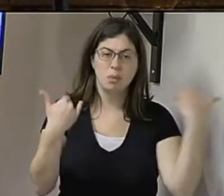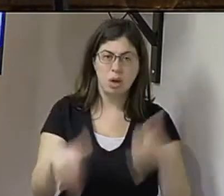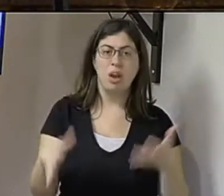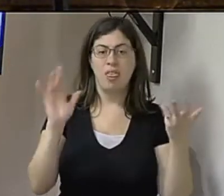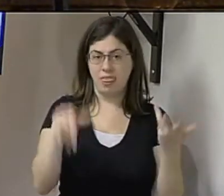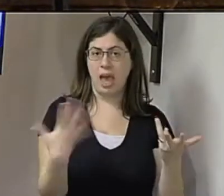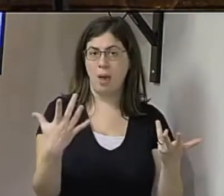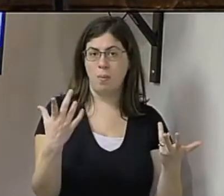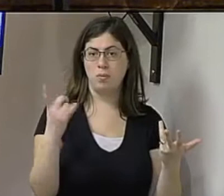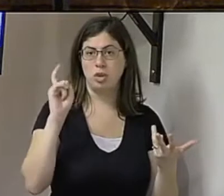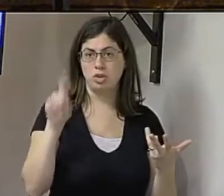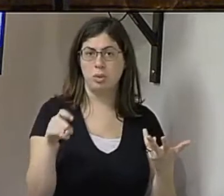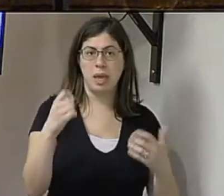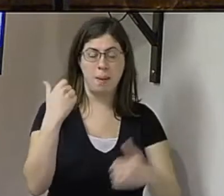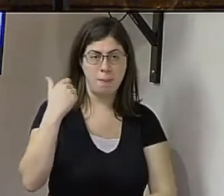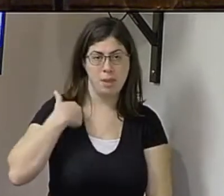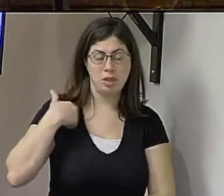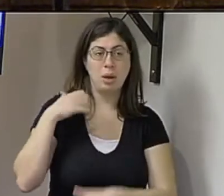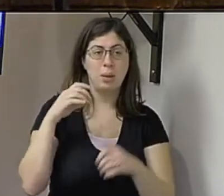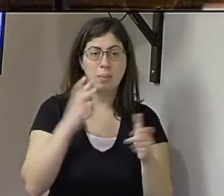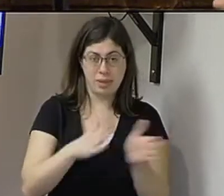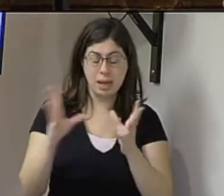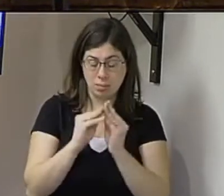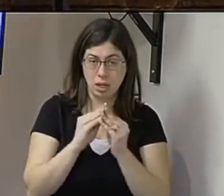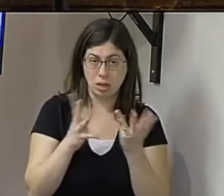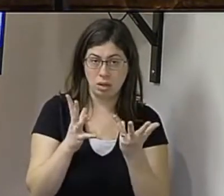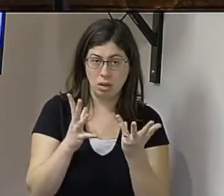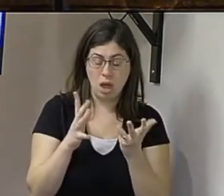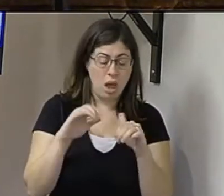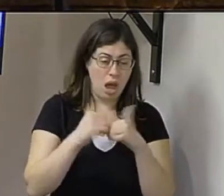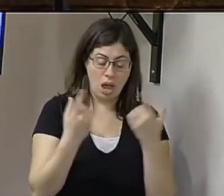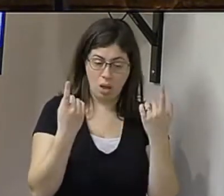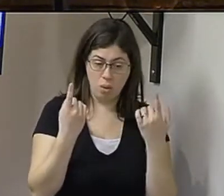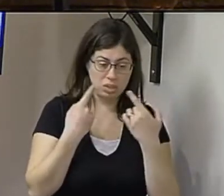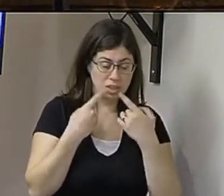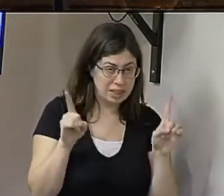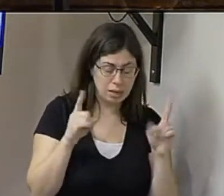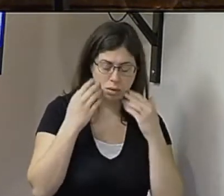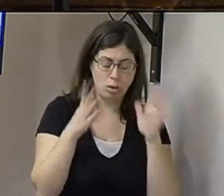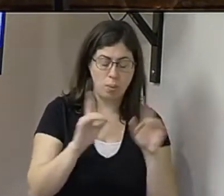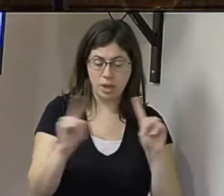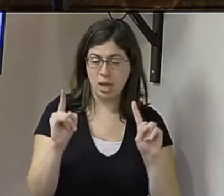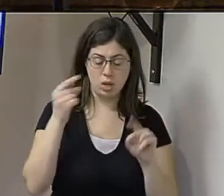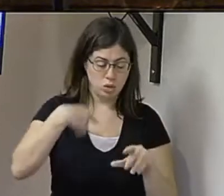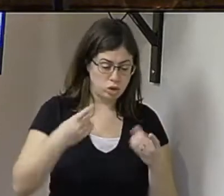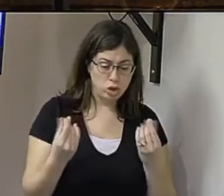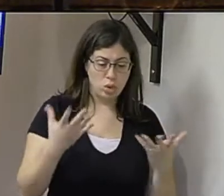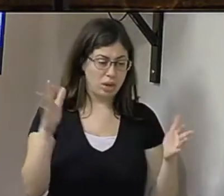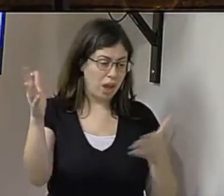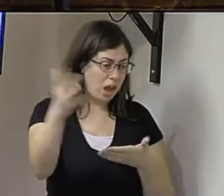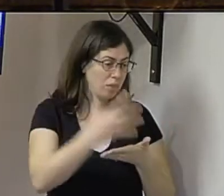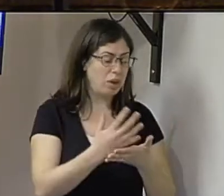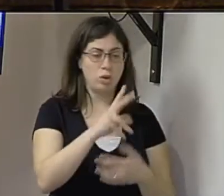was supposed to be a military planning meeting. How that was going, I don't know. But supposedly what he was doing is gathering all these